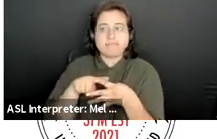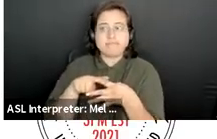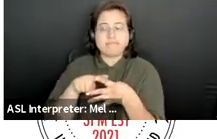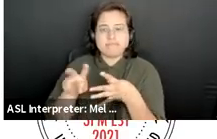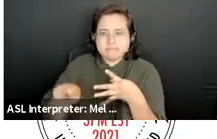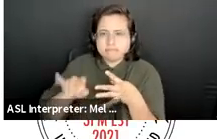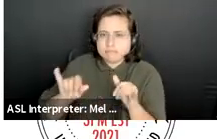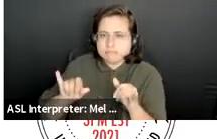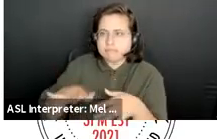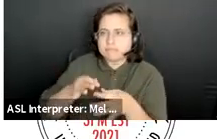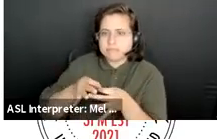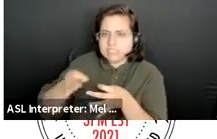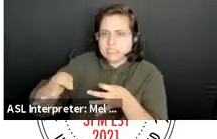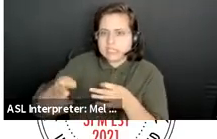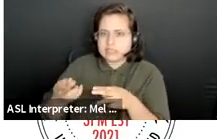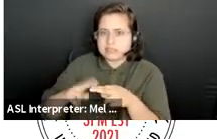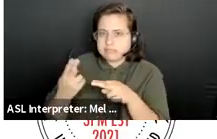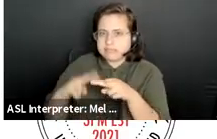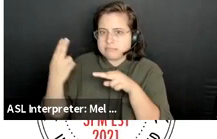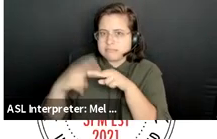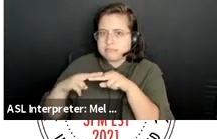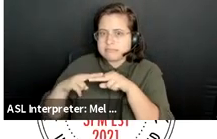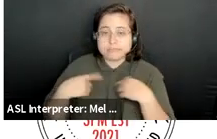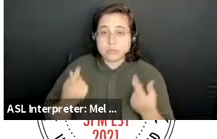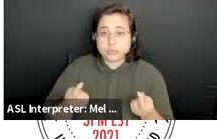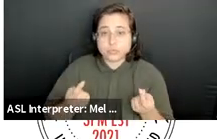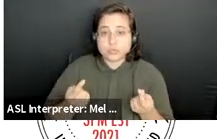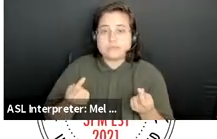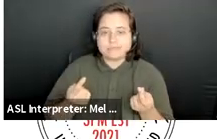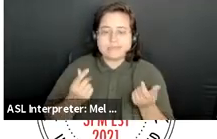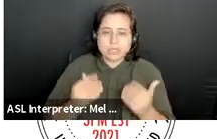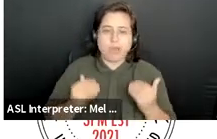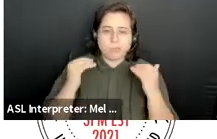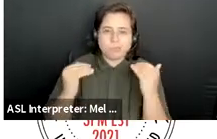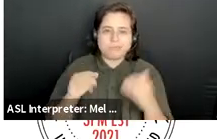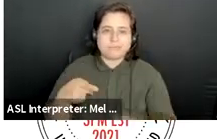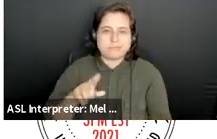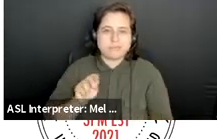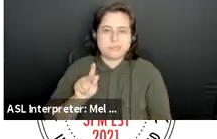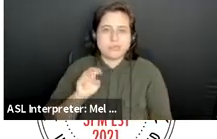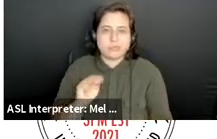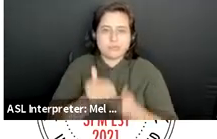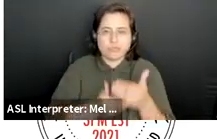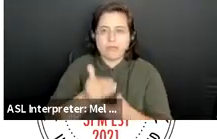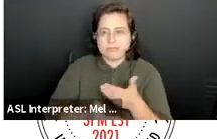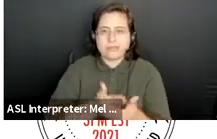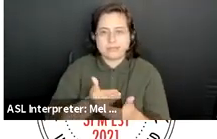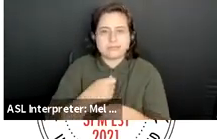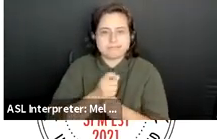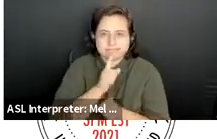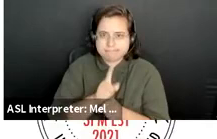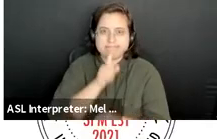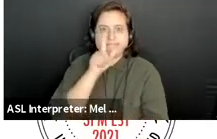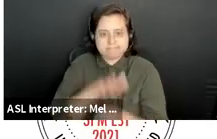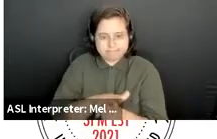petition processing delays are increasing, then we would recommend that you upgrade the petition to premium processing at that time to ensure that you have an approved